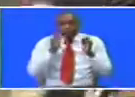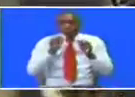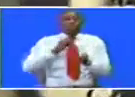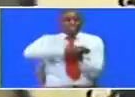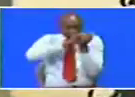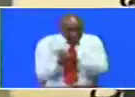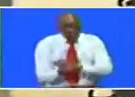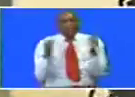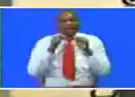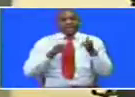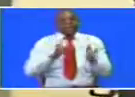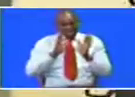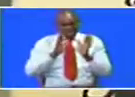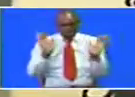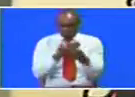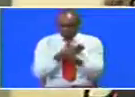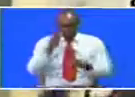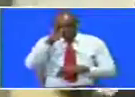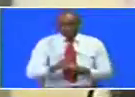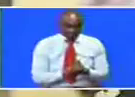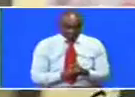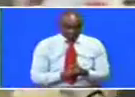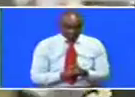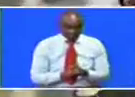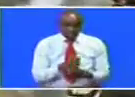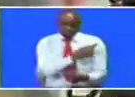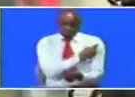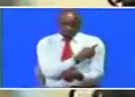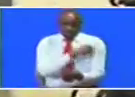course of malaria, the killer disease as we know it. Dr. Mercy Korir, KTN News.